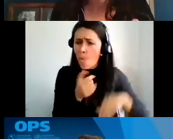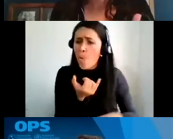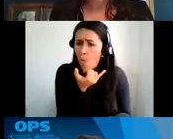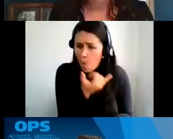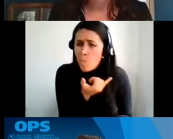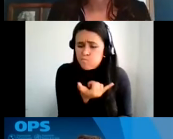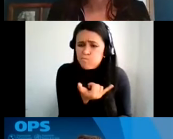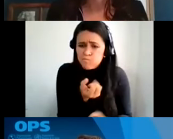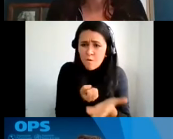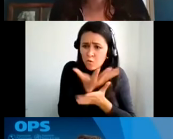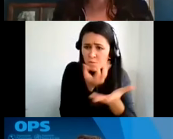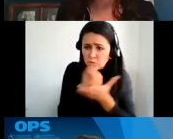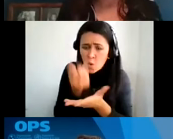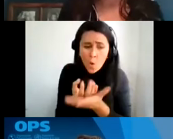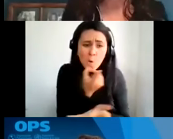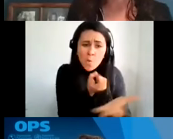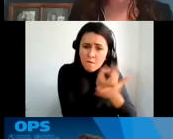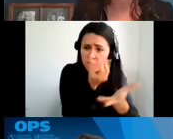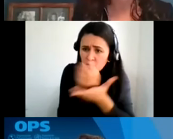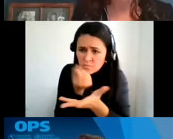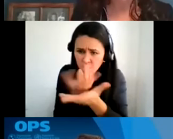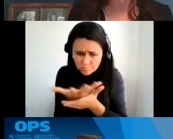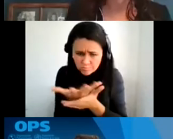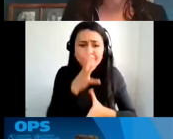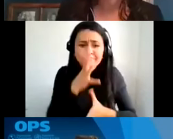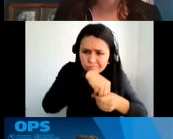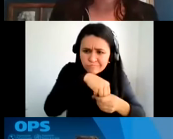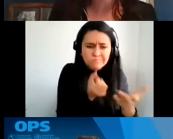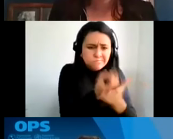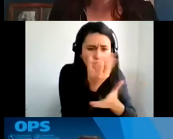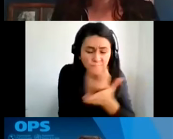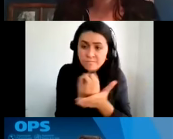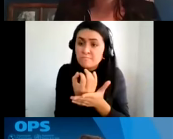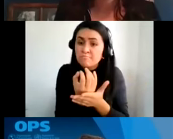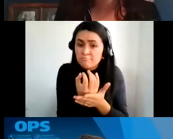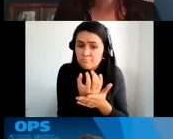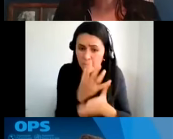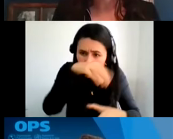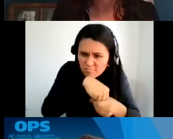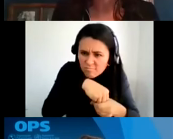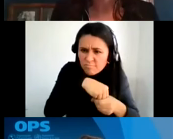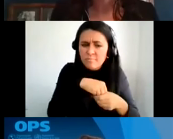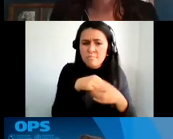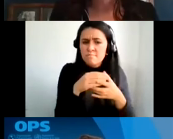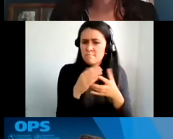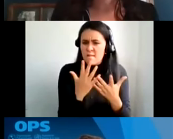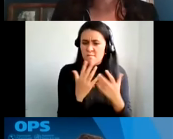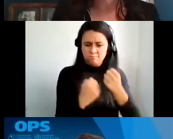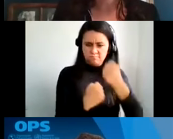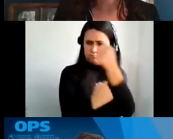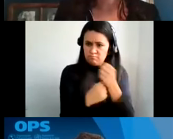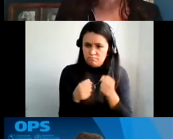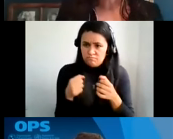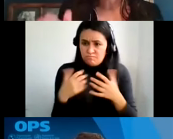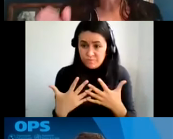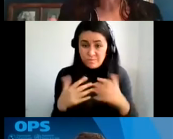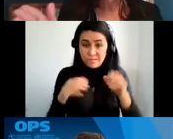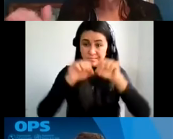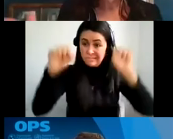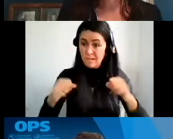region have information already available that would allow us to undertake this type of analysis. And as